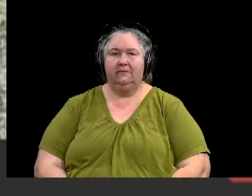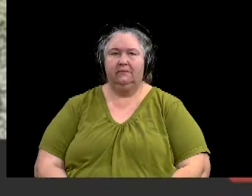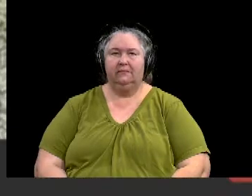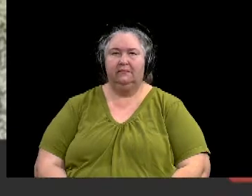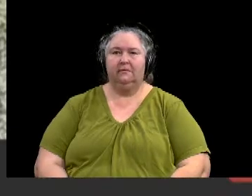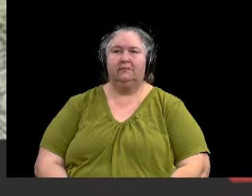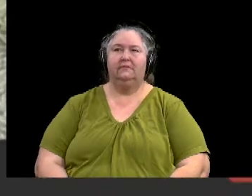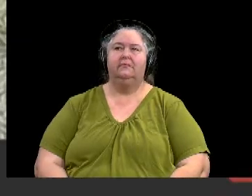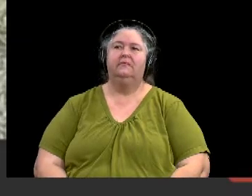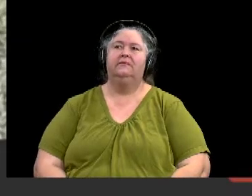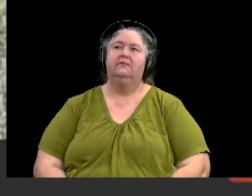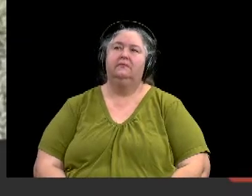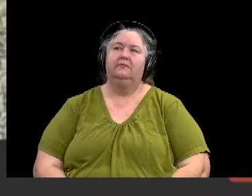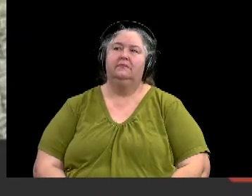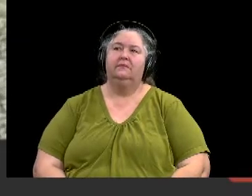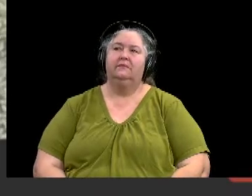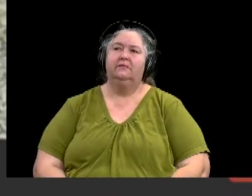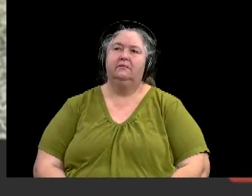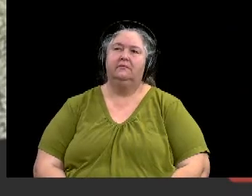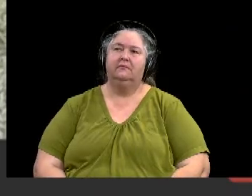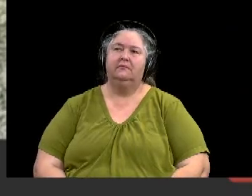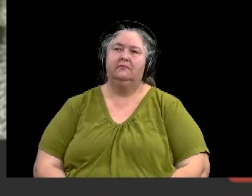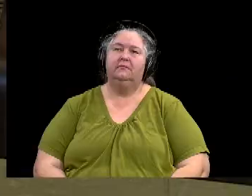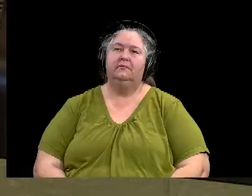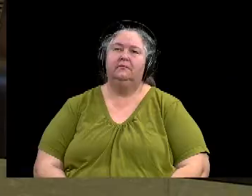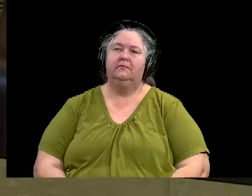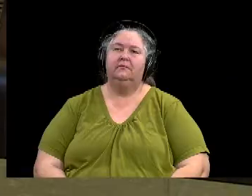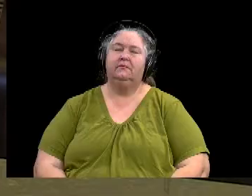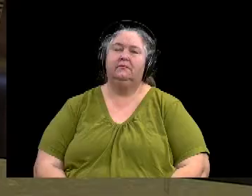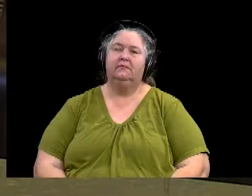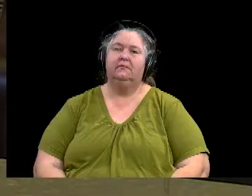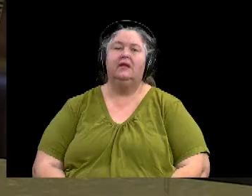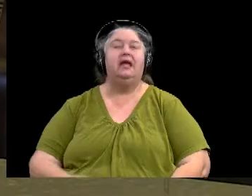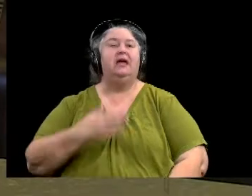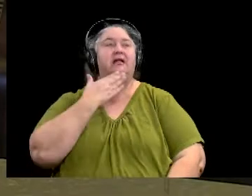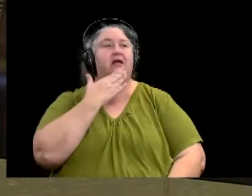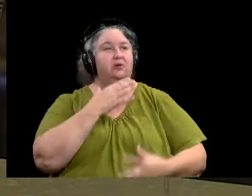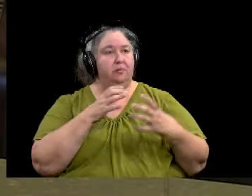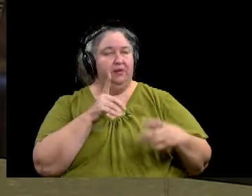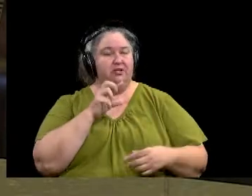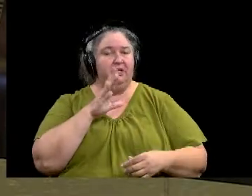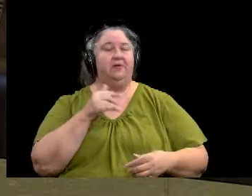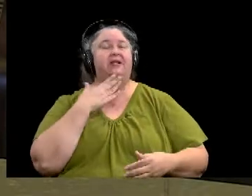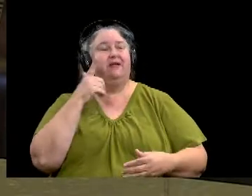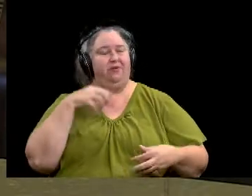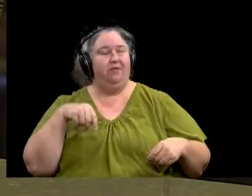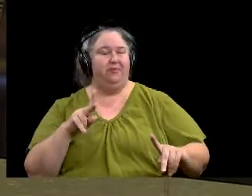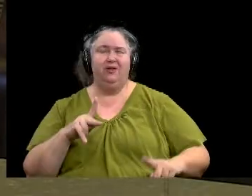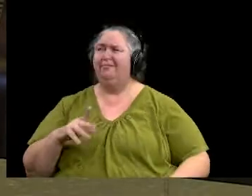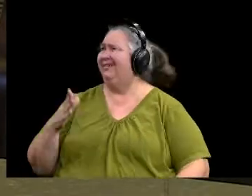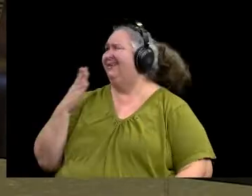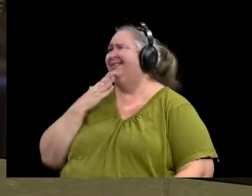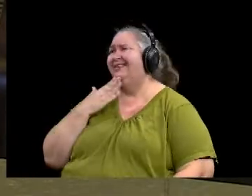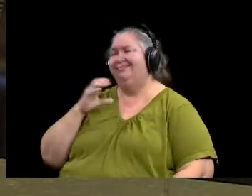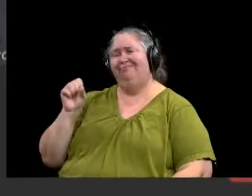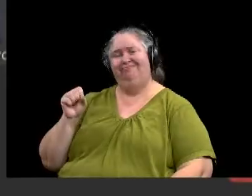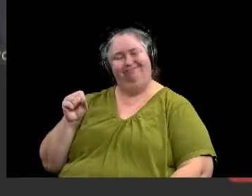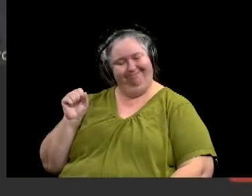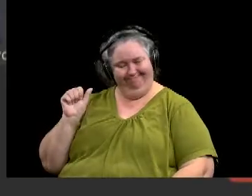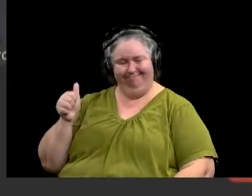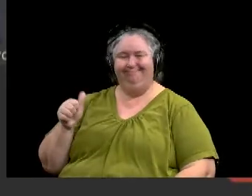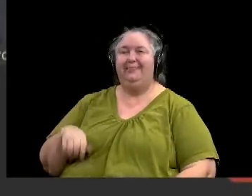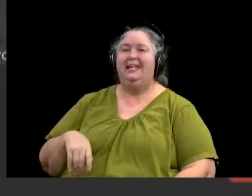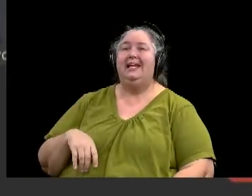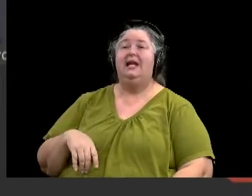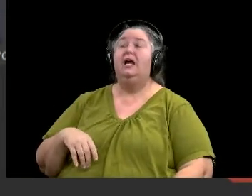Thank you so much, Larry, and thank you for the opportunity. Thank you, sir, as always. Joining me again today, first of all, we're doing this all